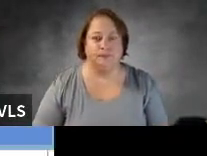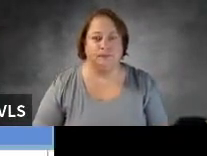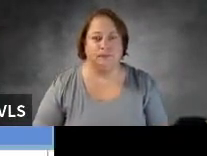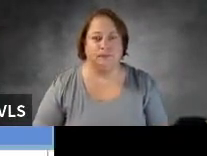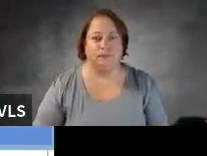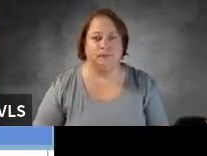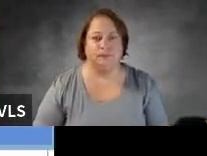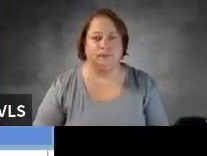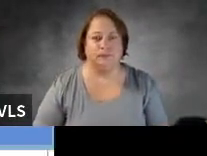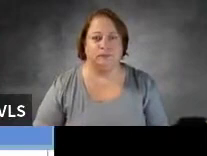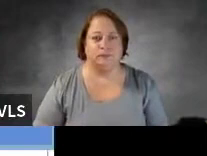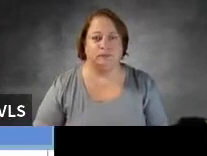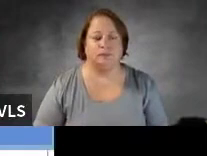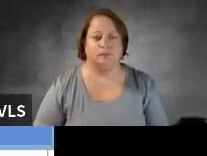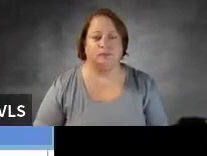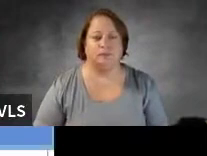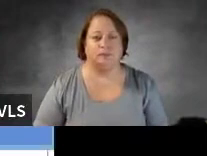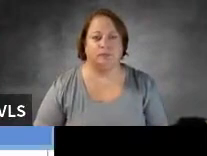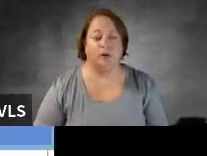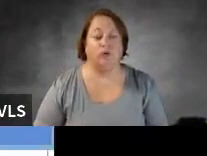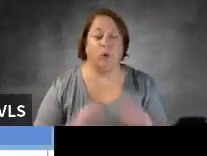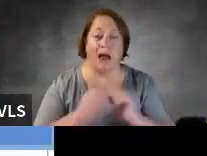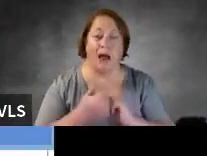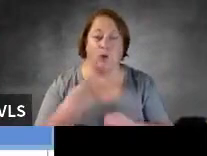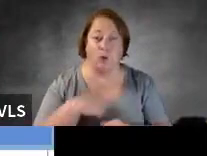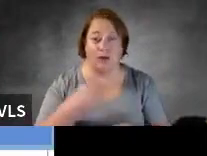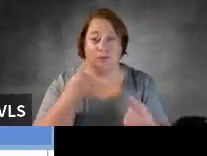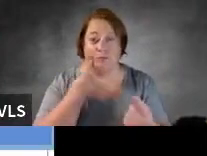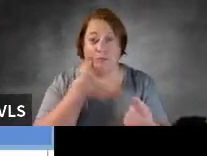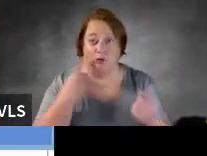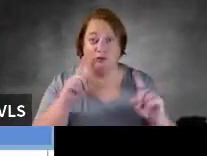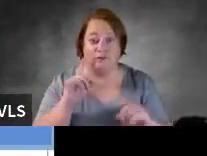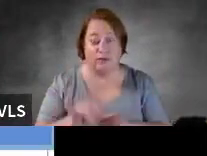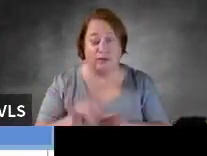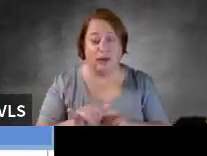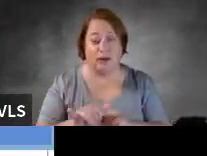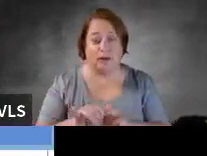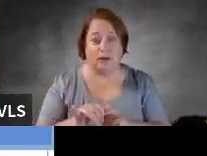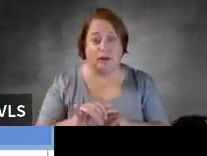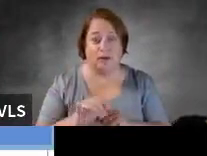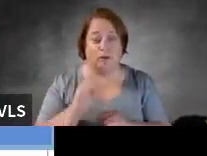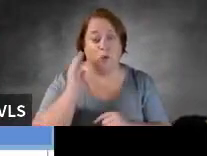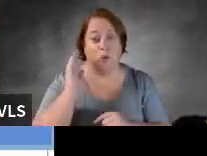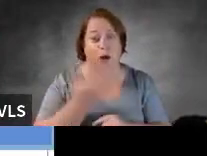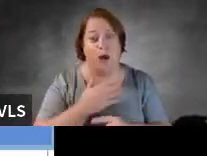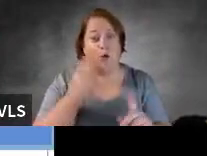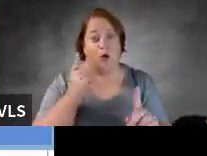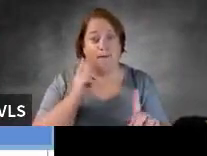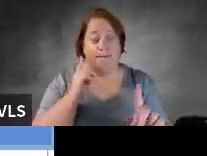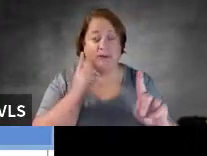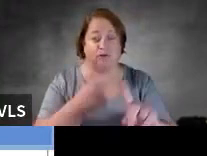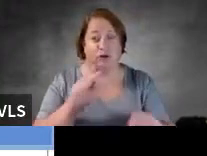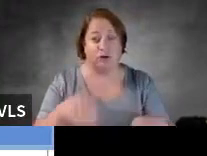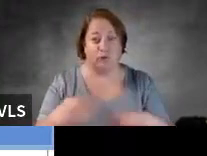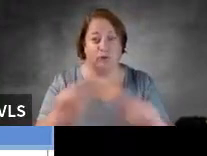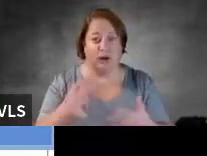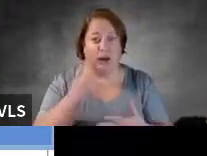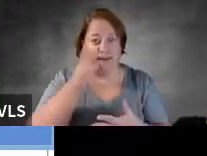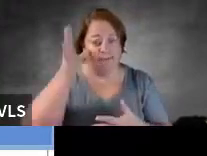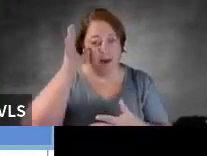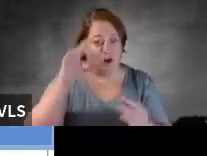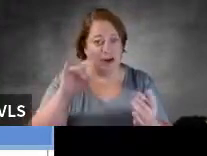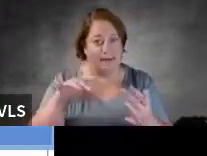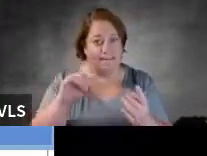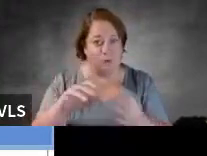So how do we achieve this? As I said, our mission is to provide parent input